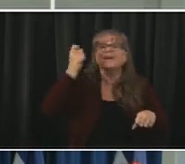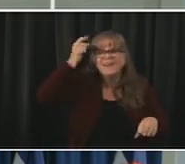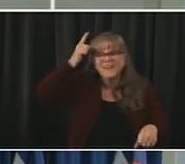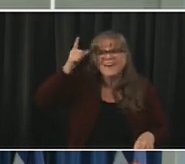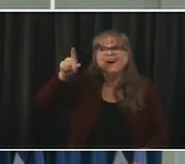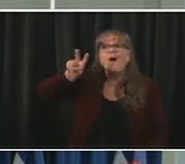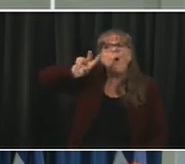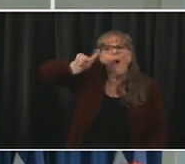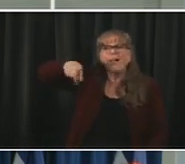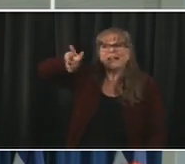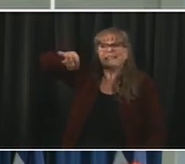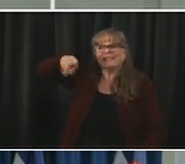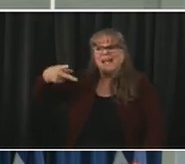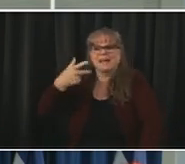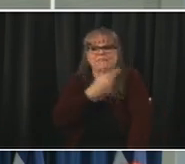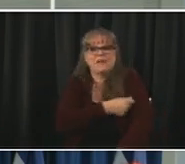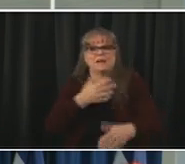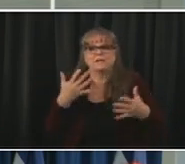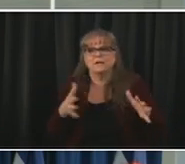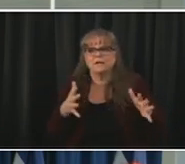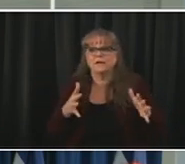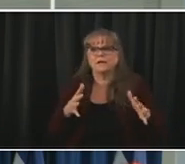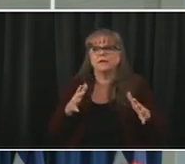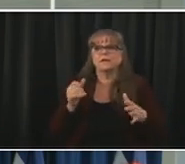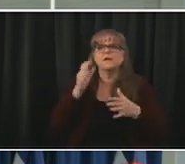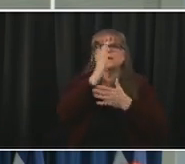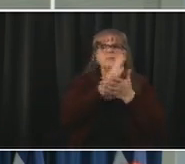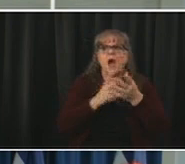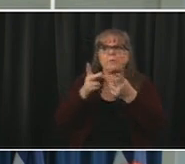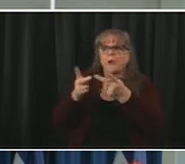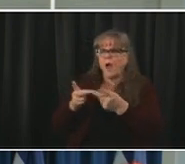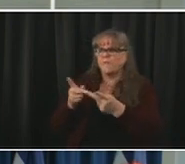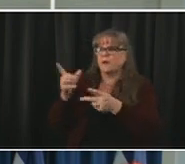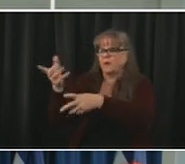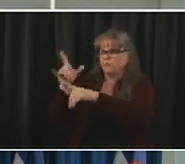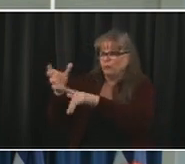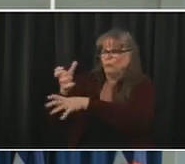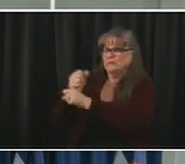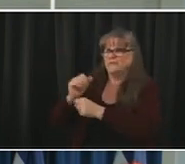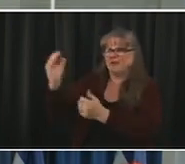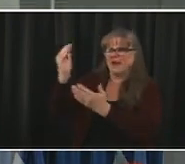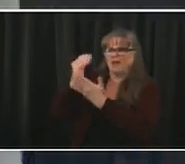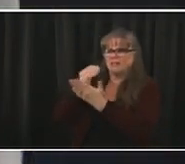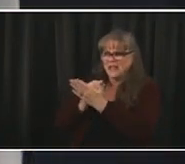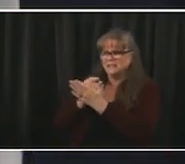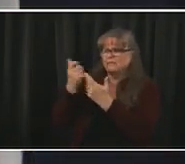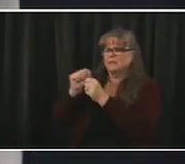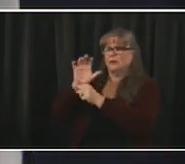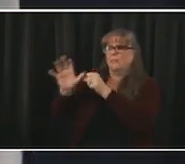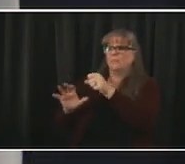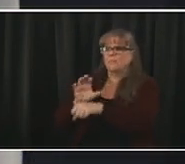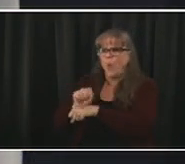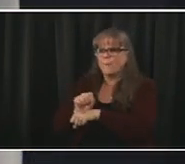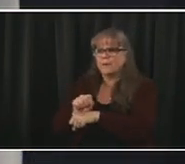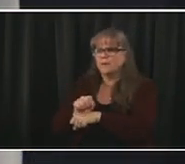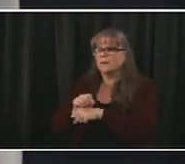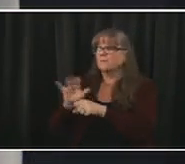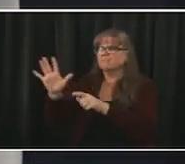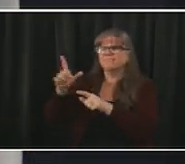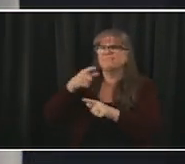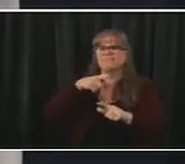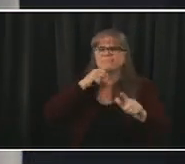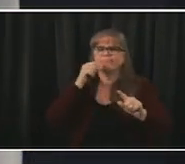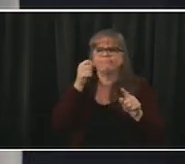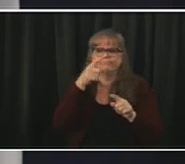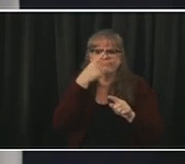from a list of people that have already made an appointment. Can you tell anybody that's out there watching what they need to know about these clinics